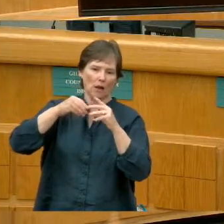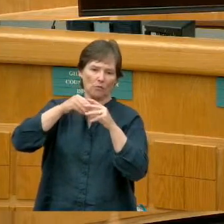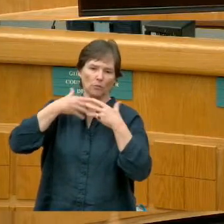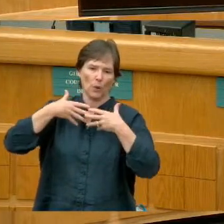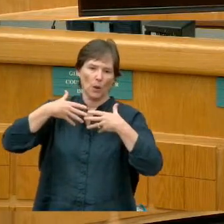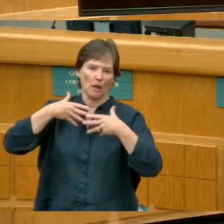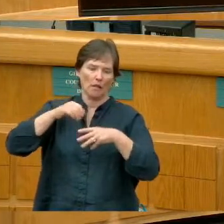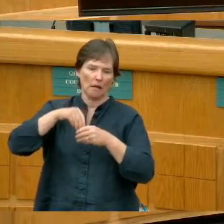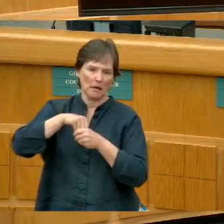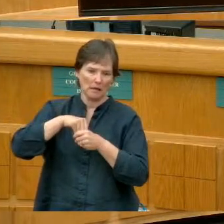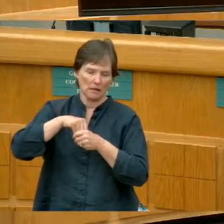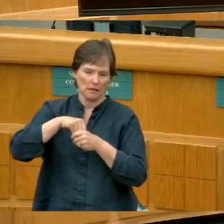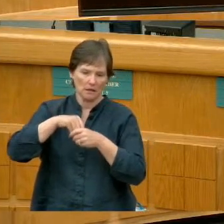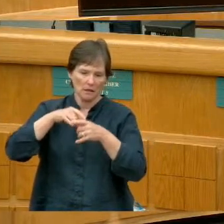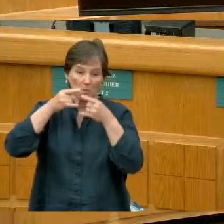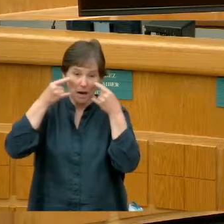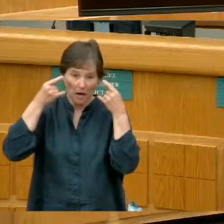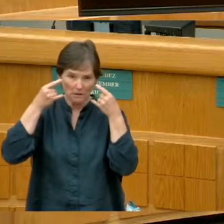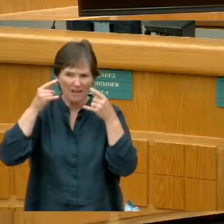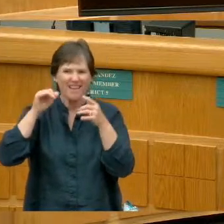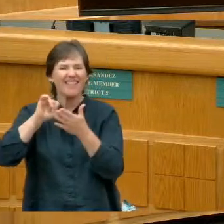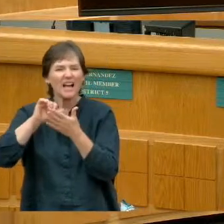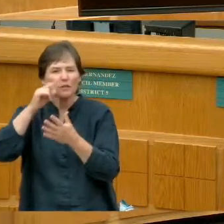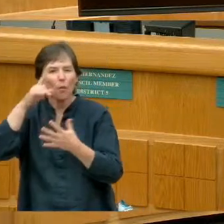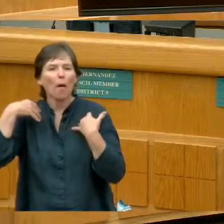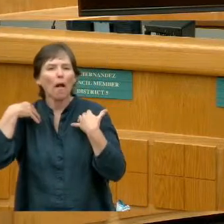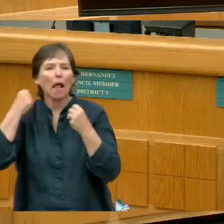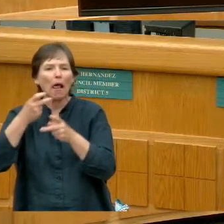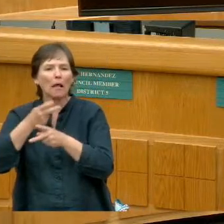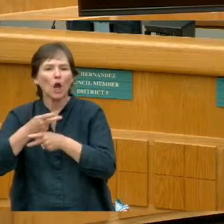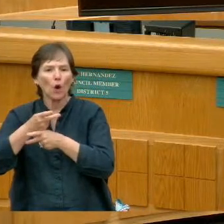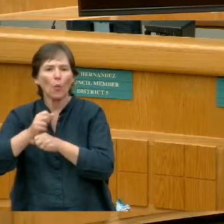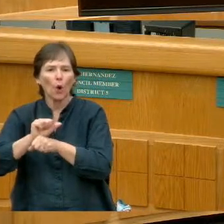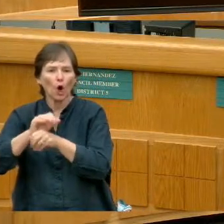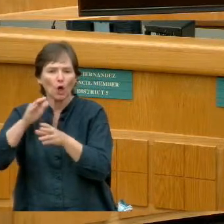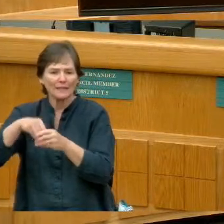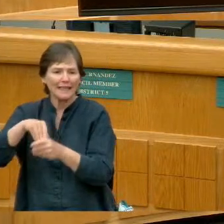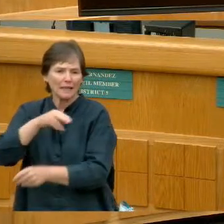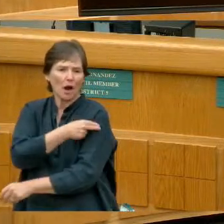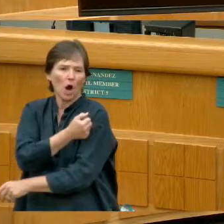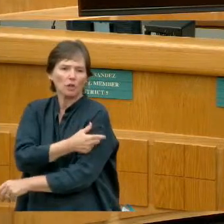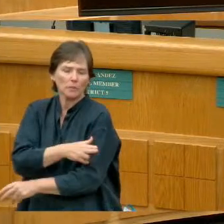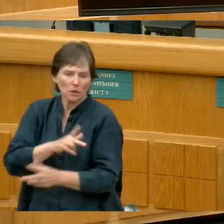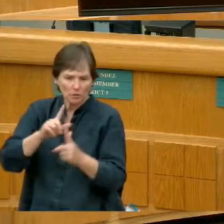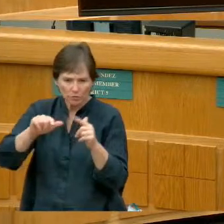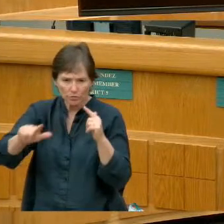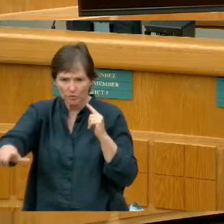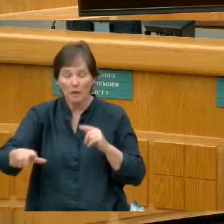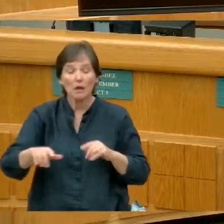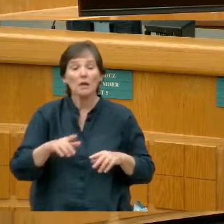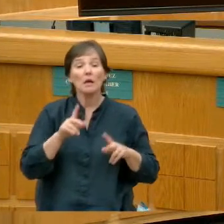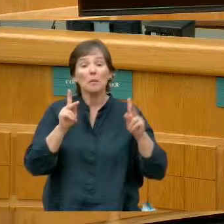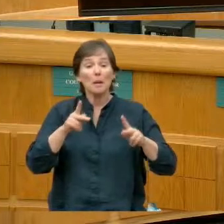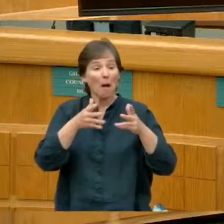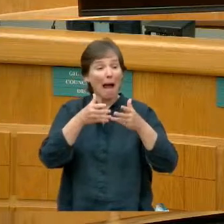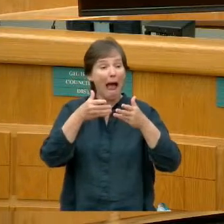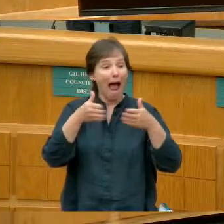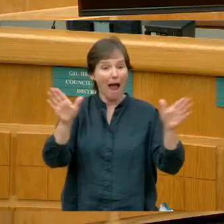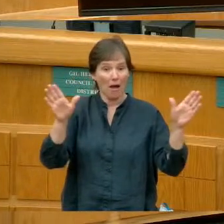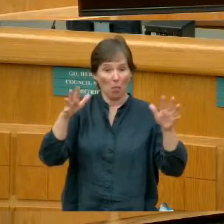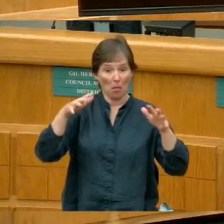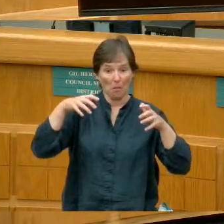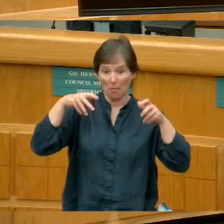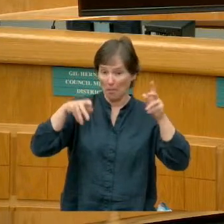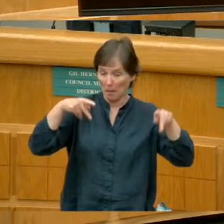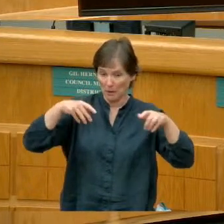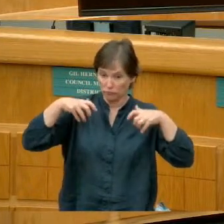The ones that the public wears are usually made of cloth and are not fit tested by